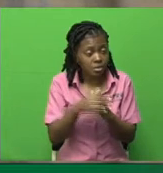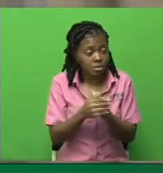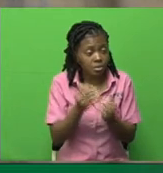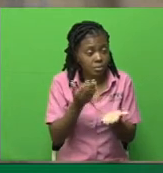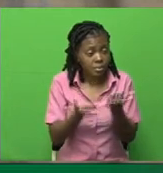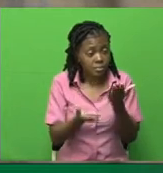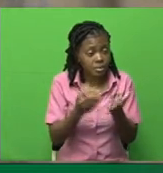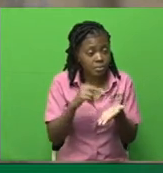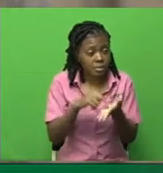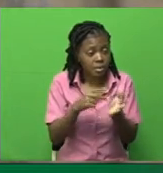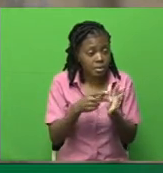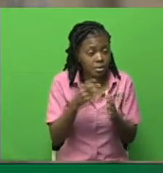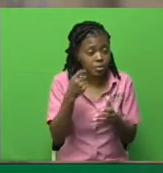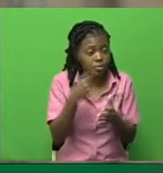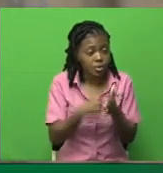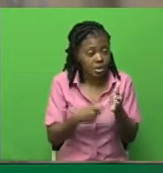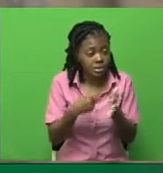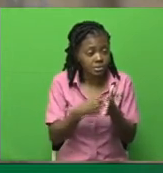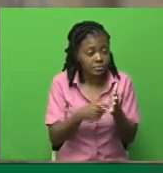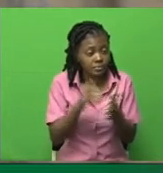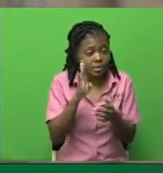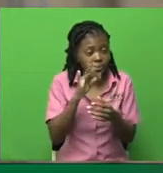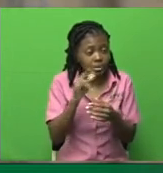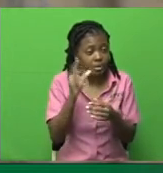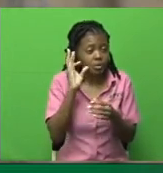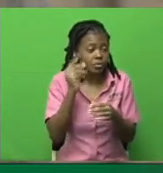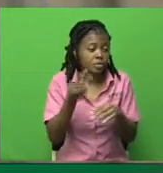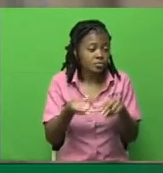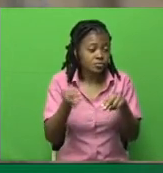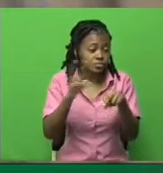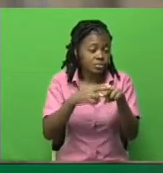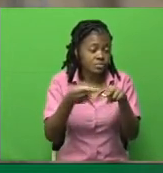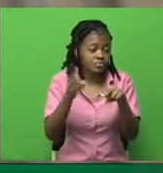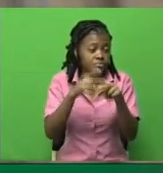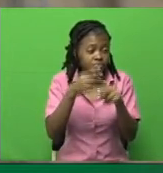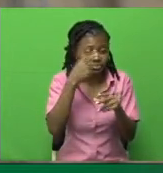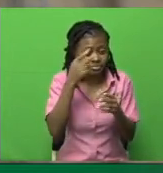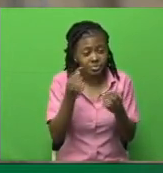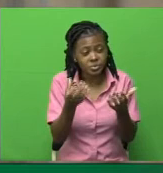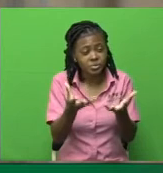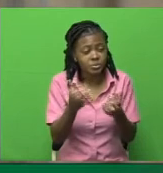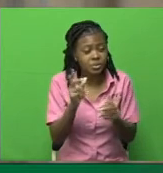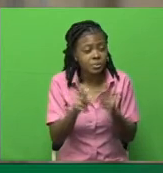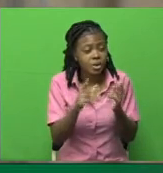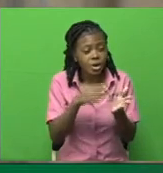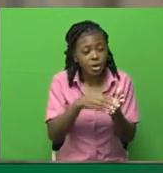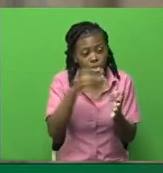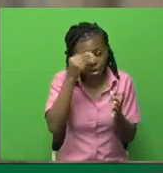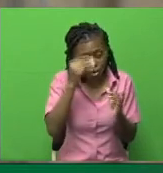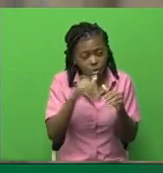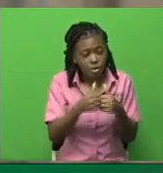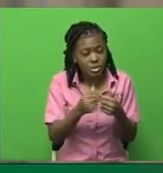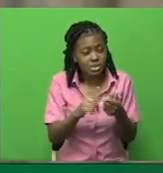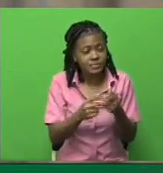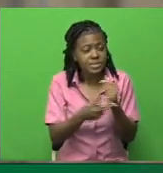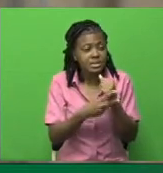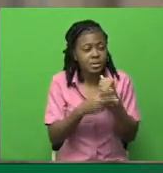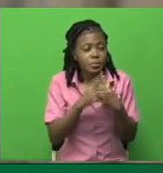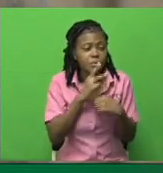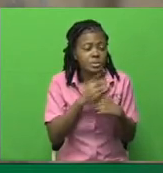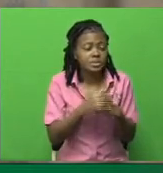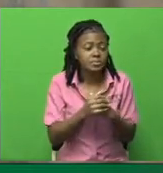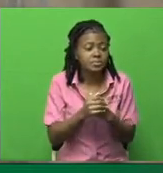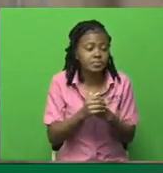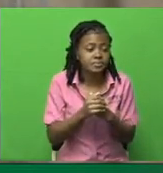at the second tiered rate level and is designed to encourage water conservation from the high current consumption levels